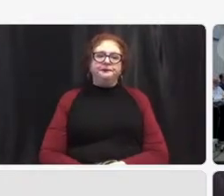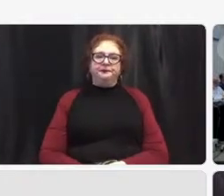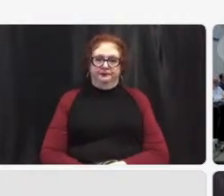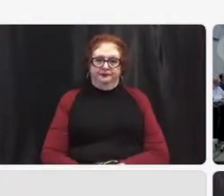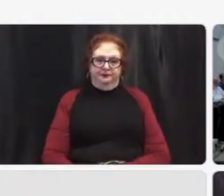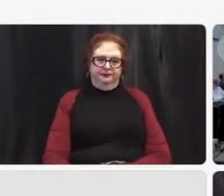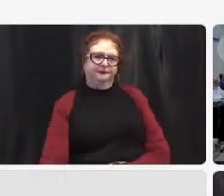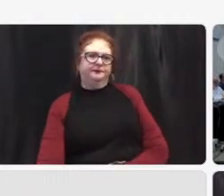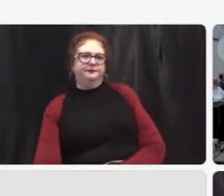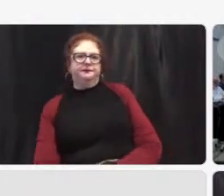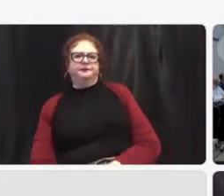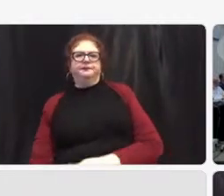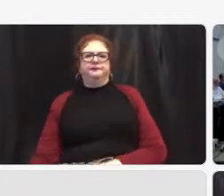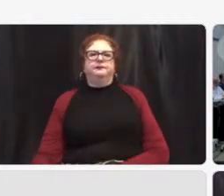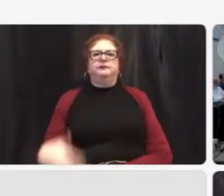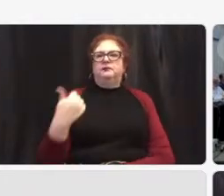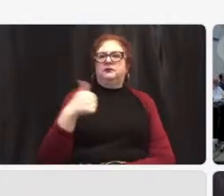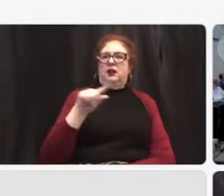particular questions?